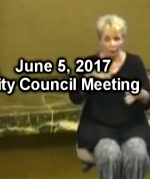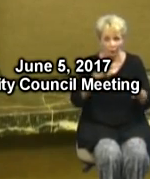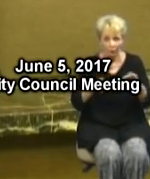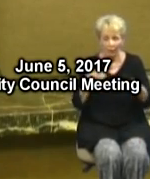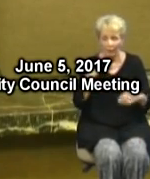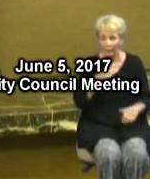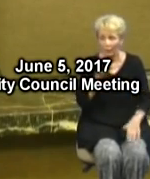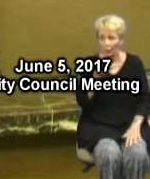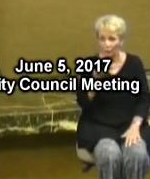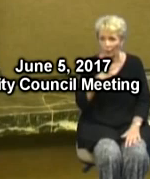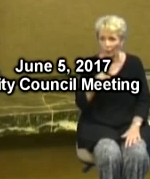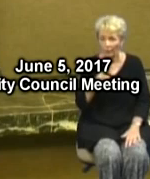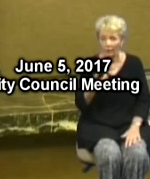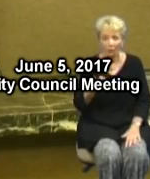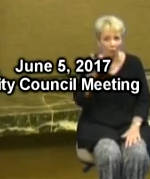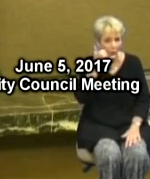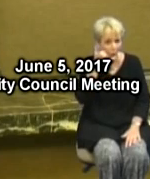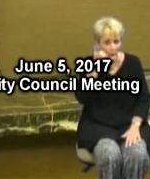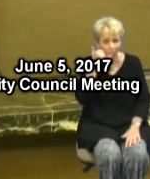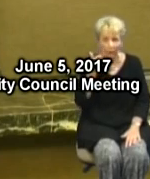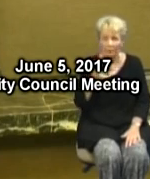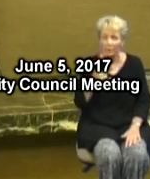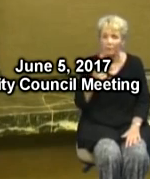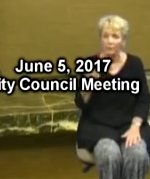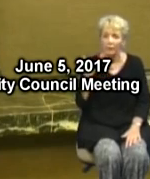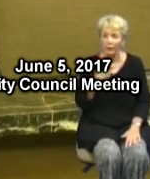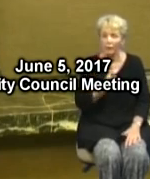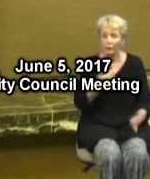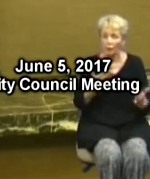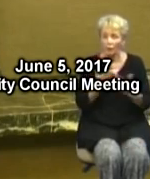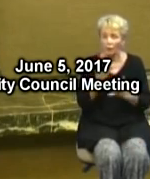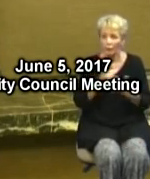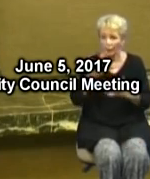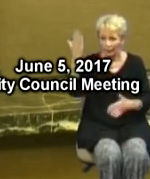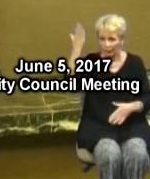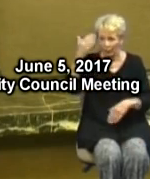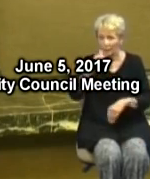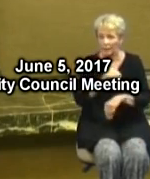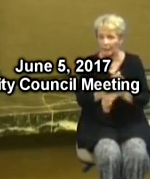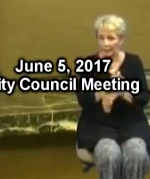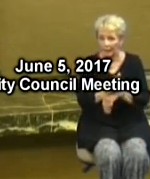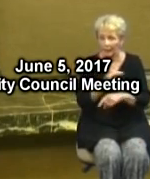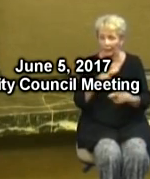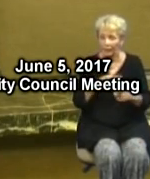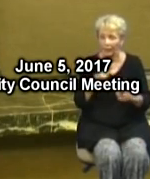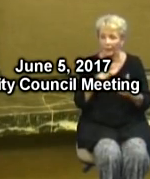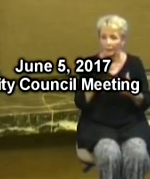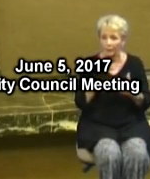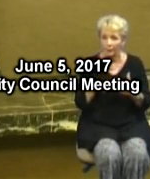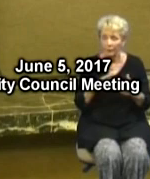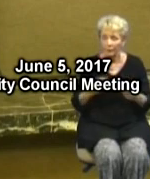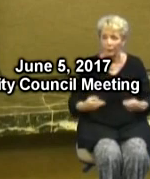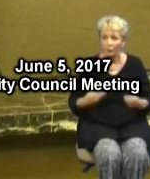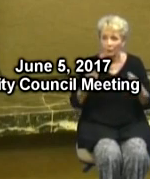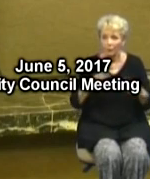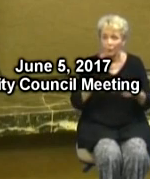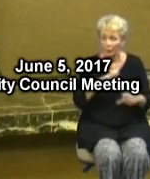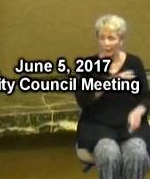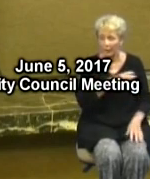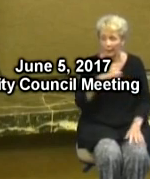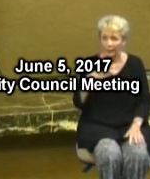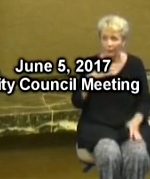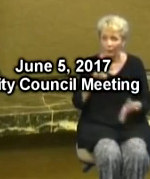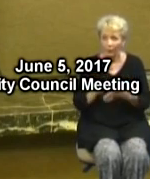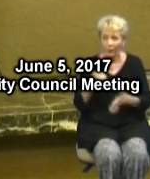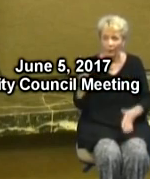any questions, be sure to give us a call. We'll go through the presentation tonight and then recommend to the council